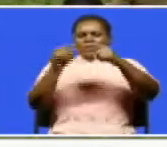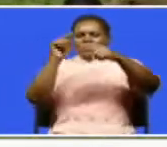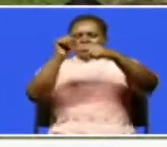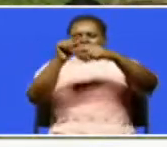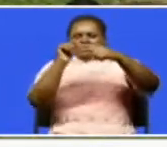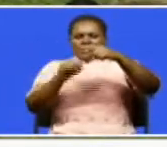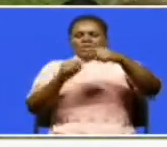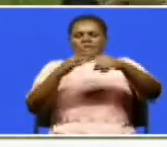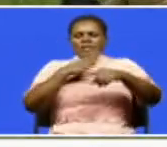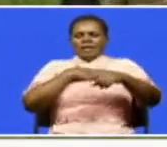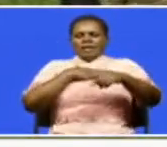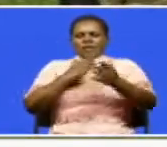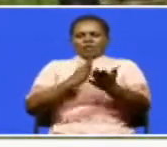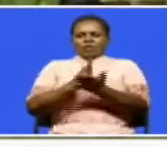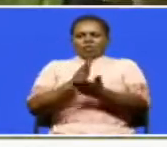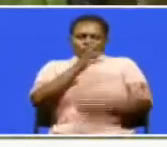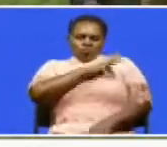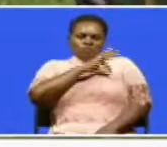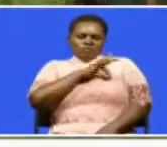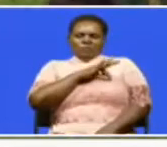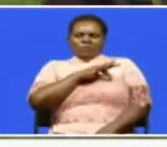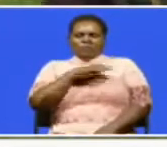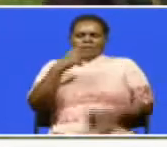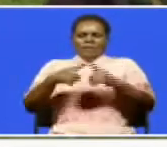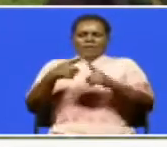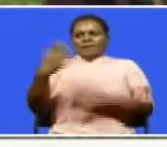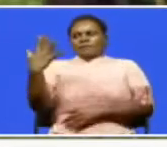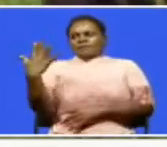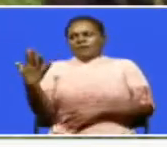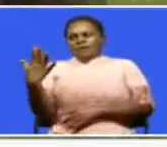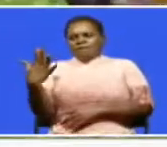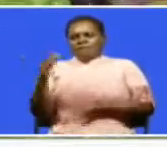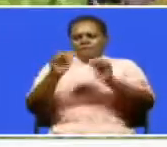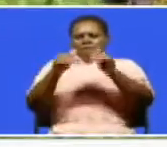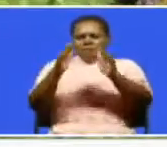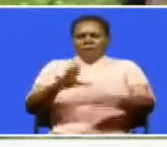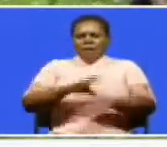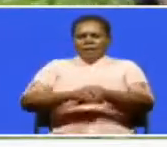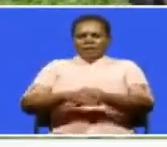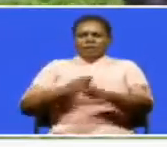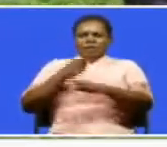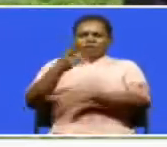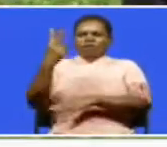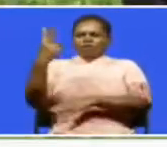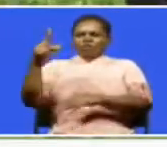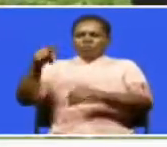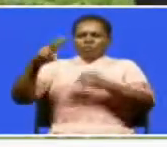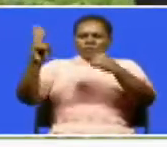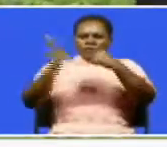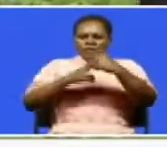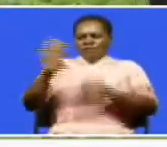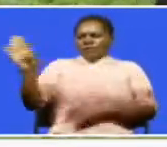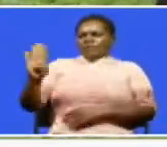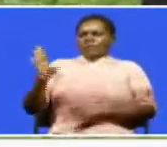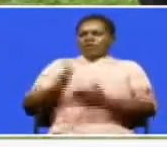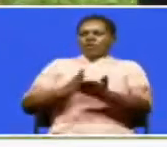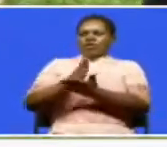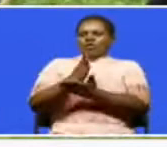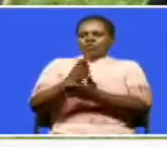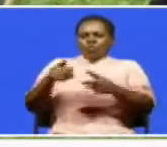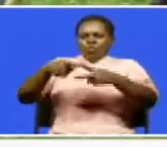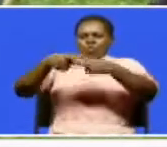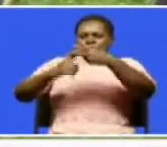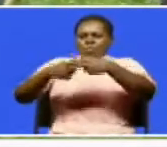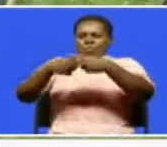dividends through their factories. Now, in the last 5 years, farmers have earned more than 2.7 billion shillings through their